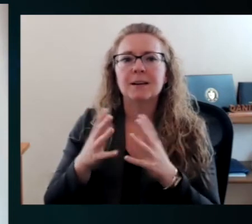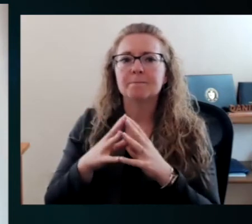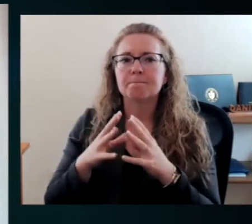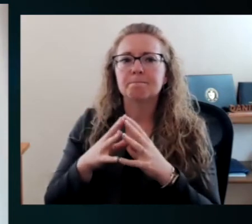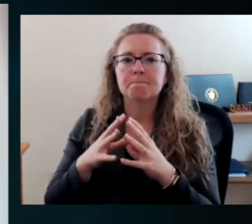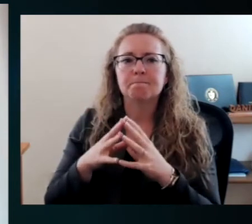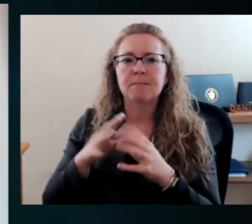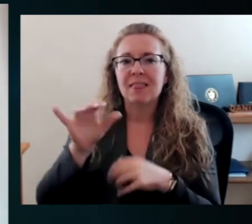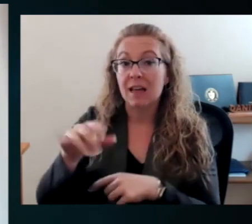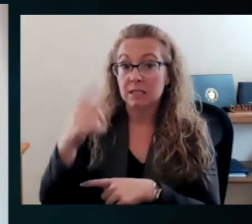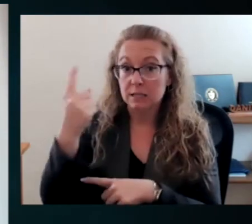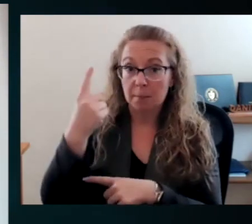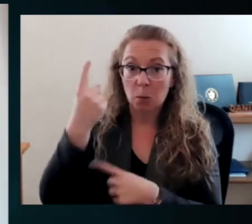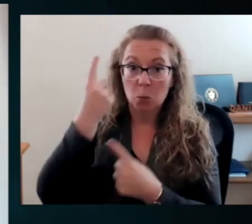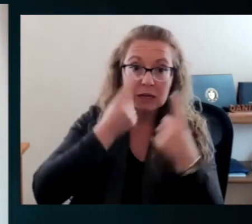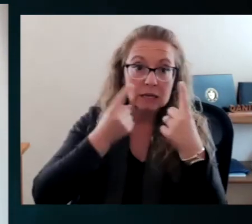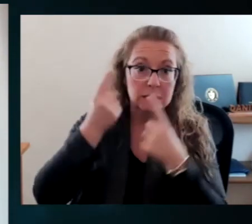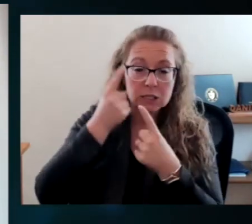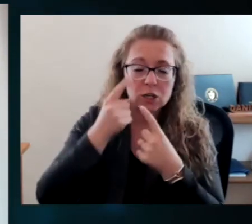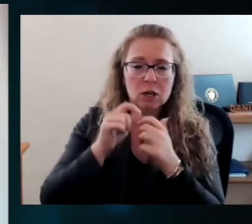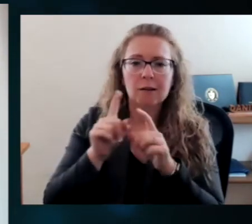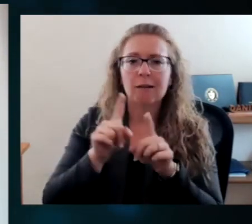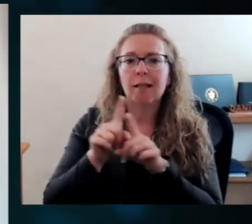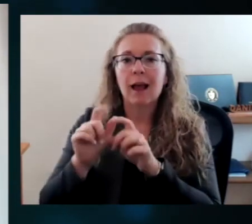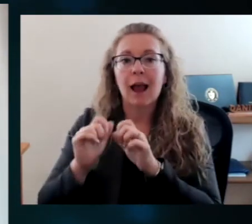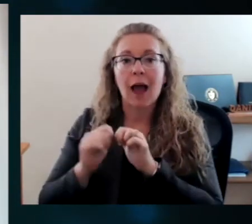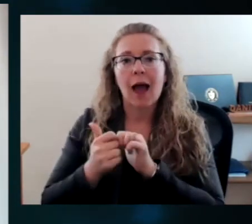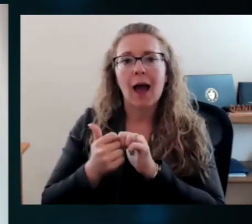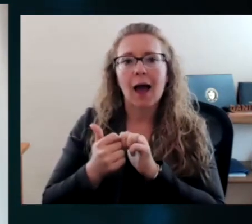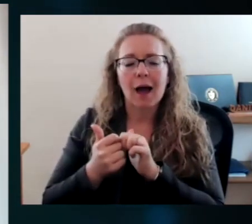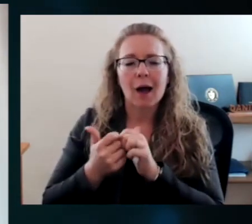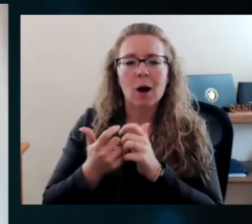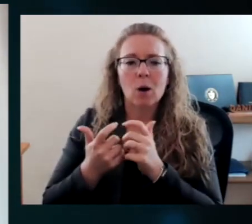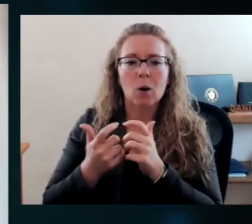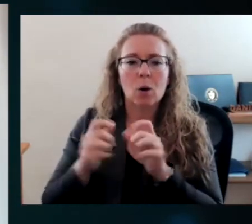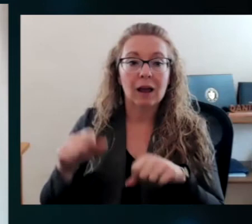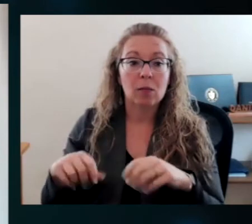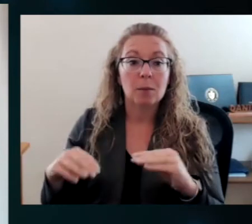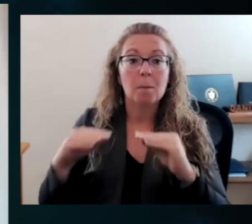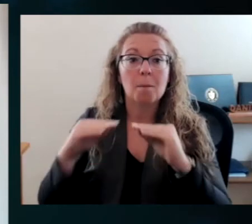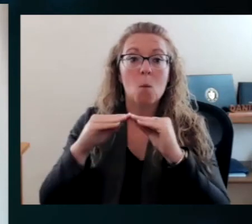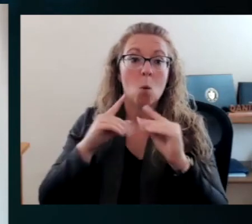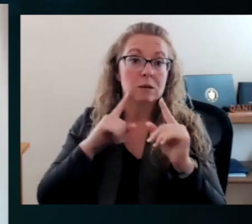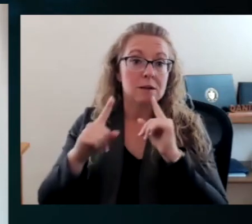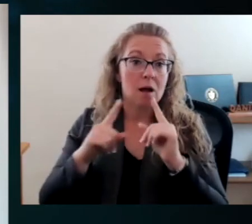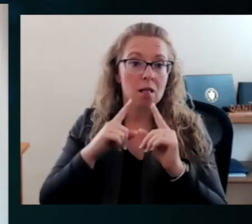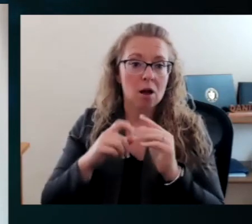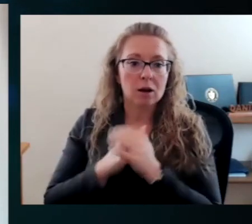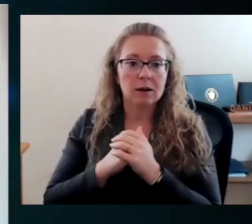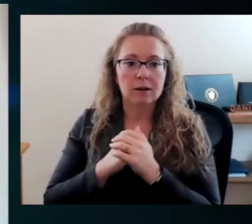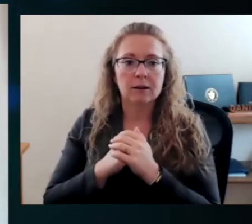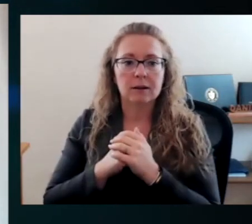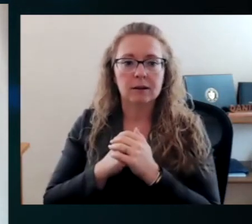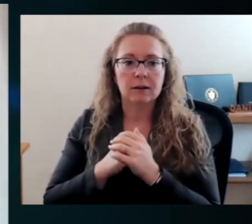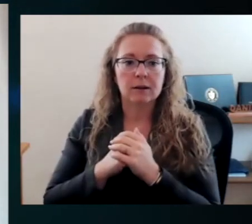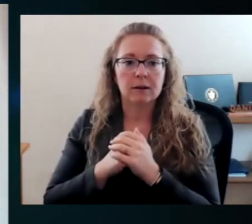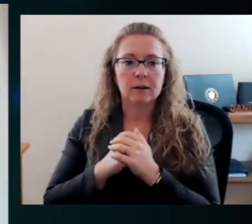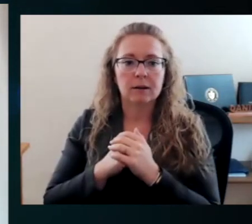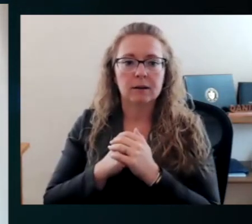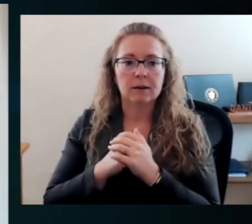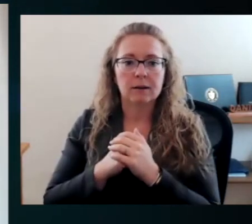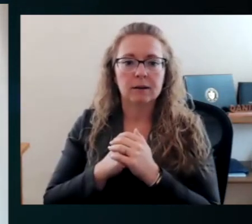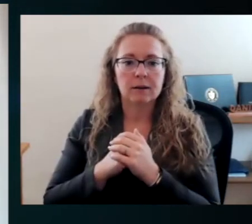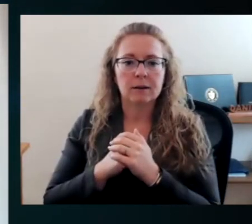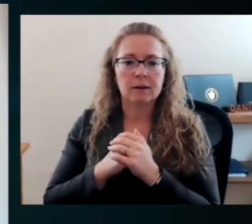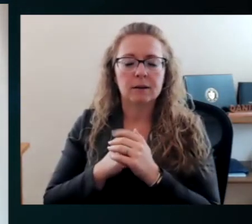thought about as to how there can be more dialogue there. But I think that there's a lot even